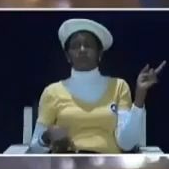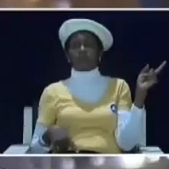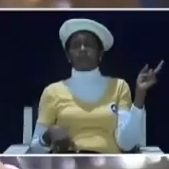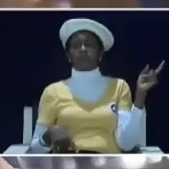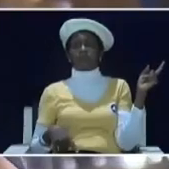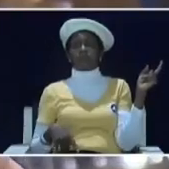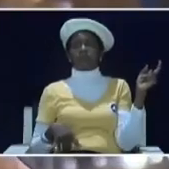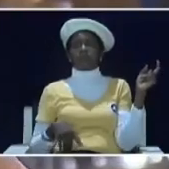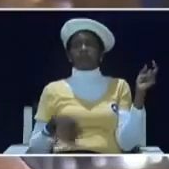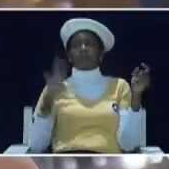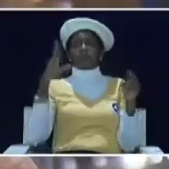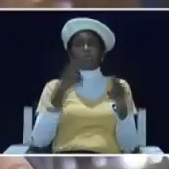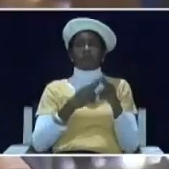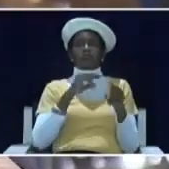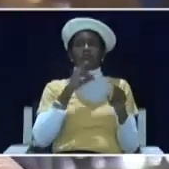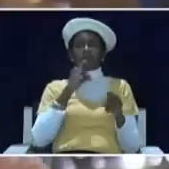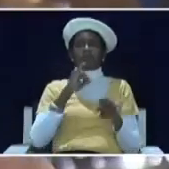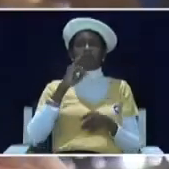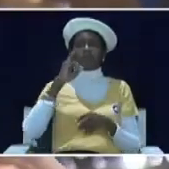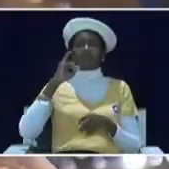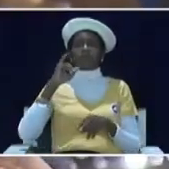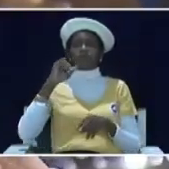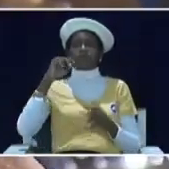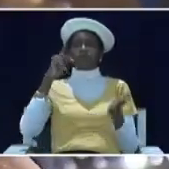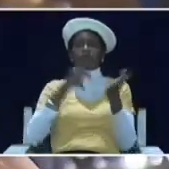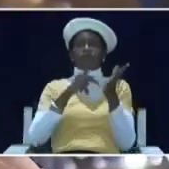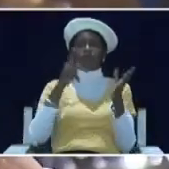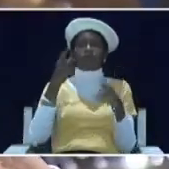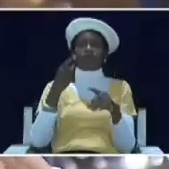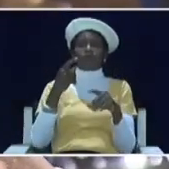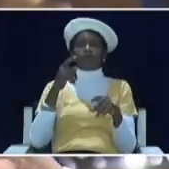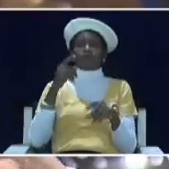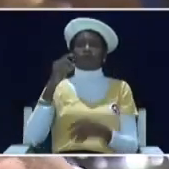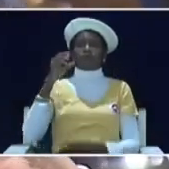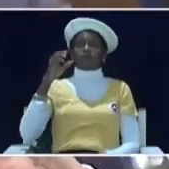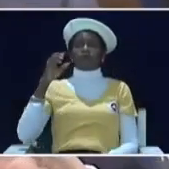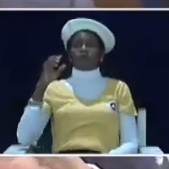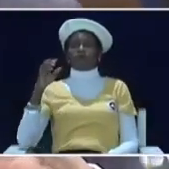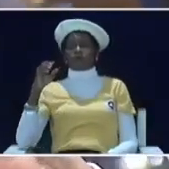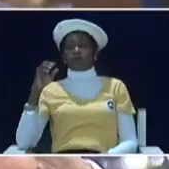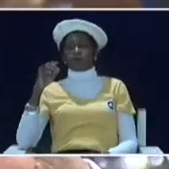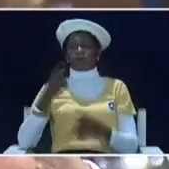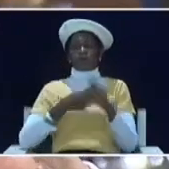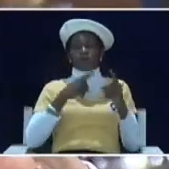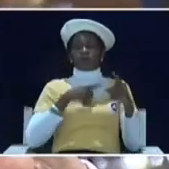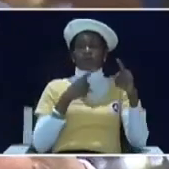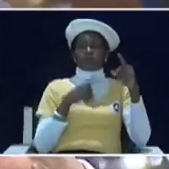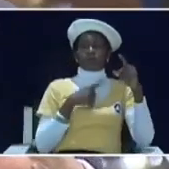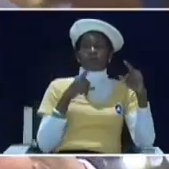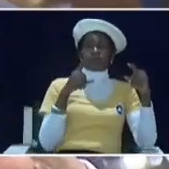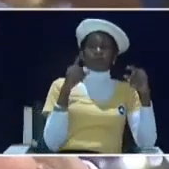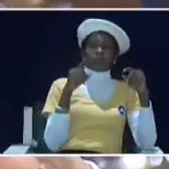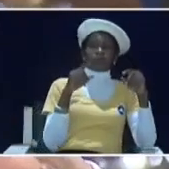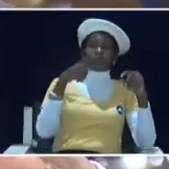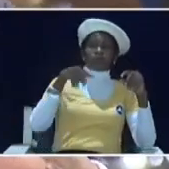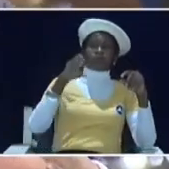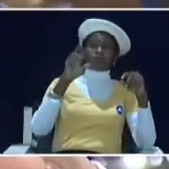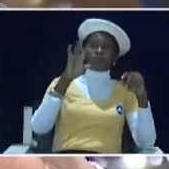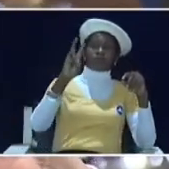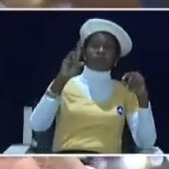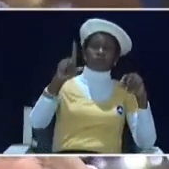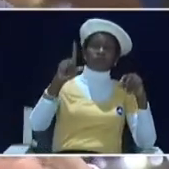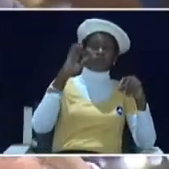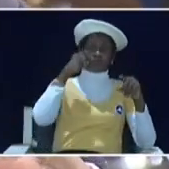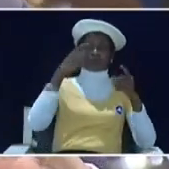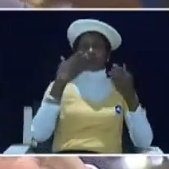My name is Iyesaga Paul, formerly Okusaga. I'm from Lagos Province 71. I